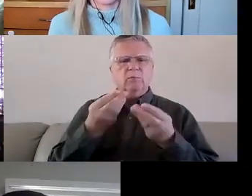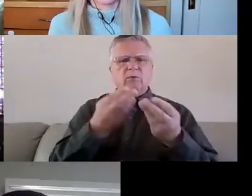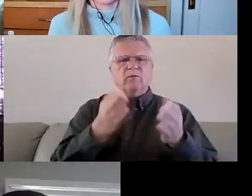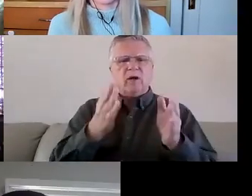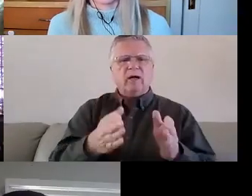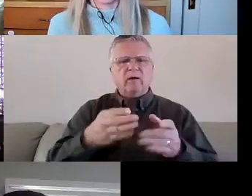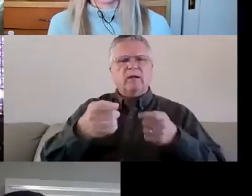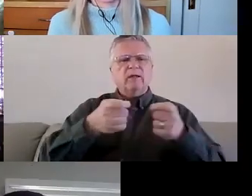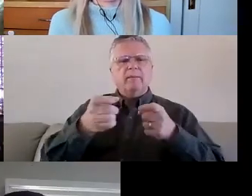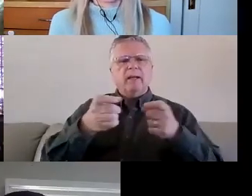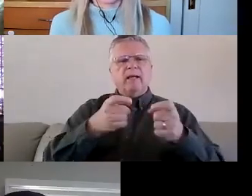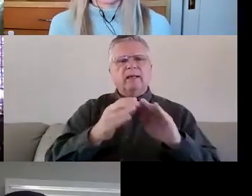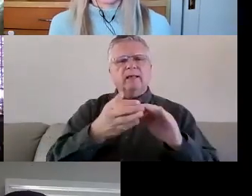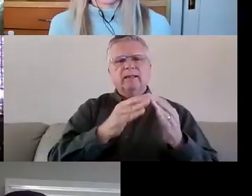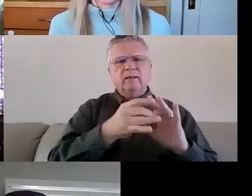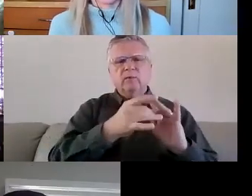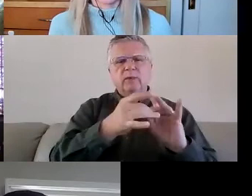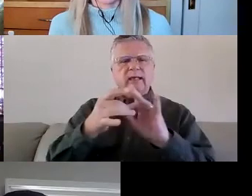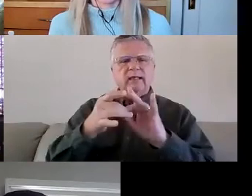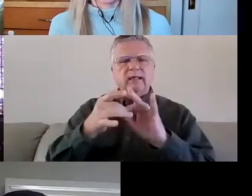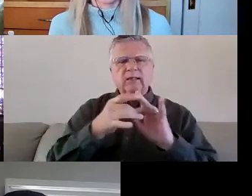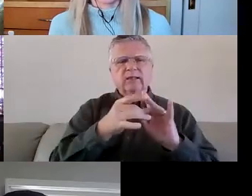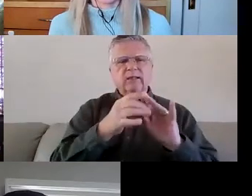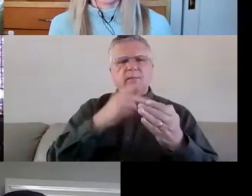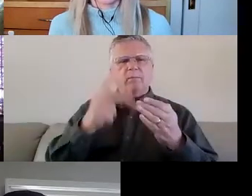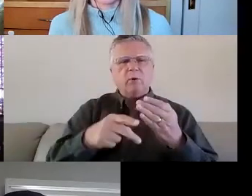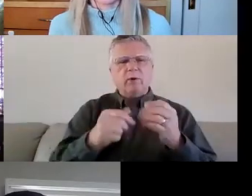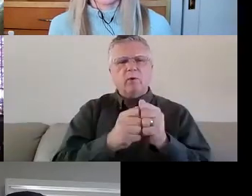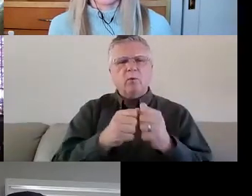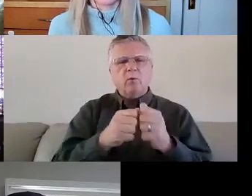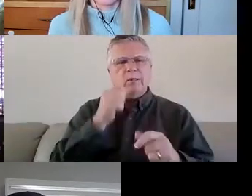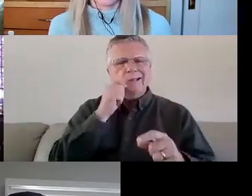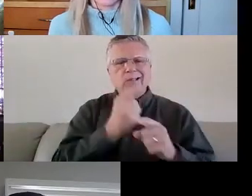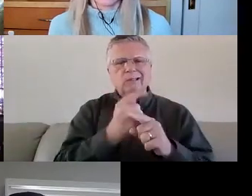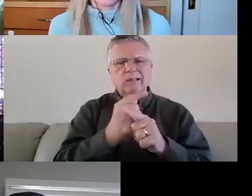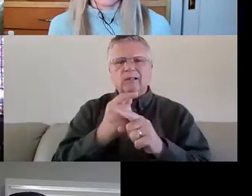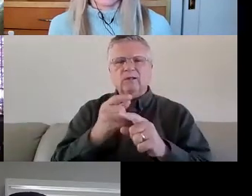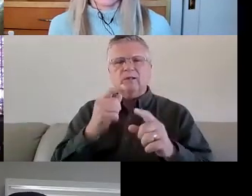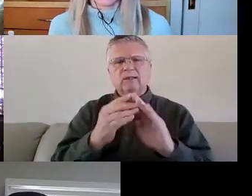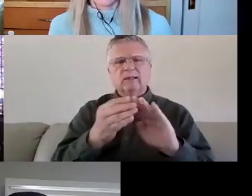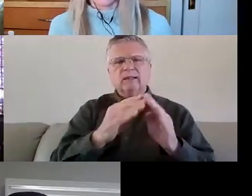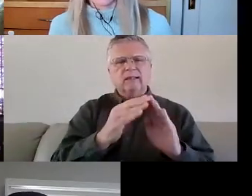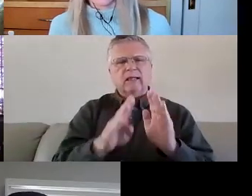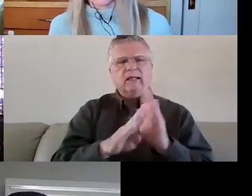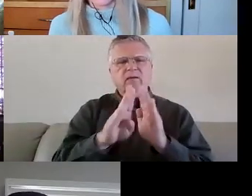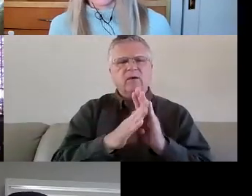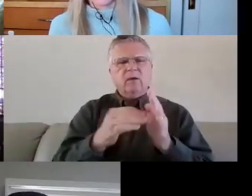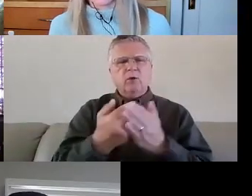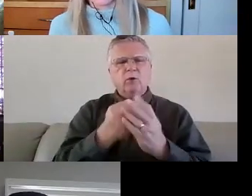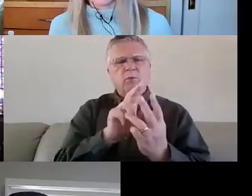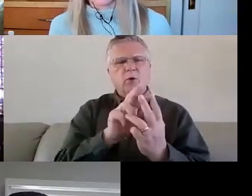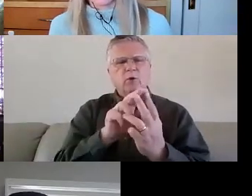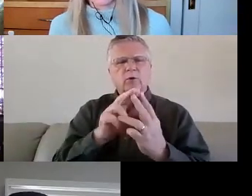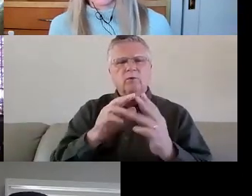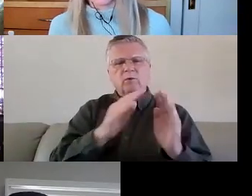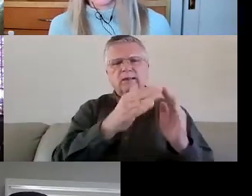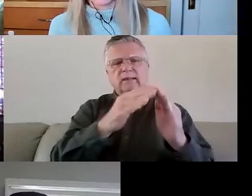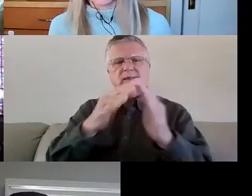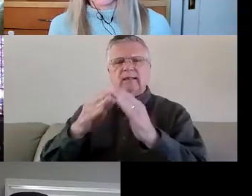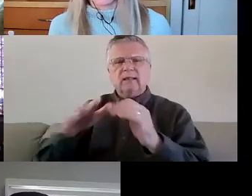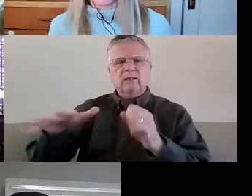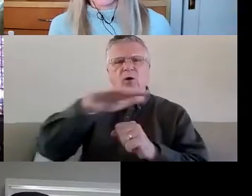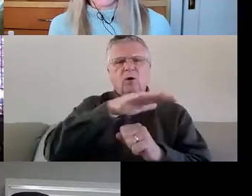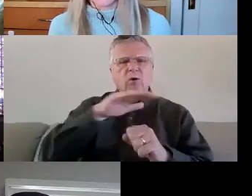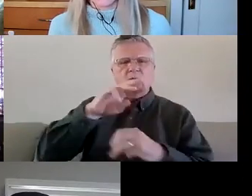city's relationships and programming with its sister cities and develop new partnerships with cities throughout the world at a cost not